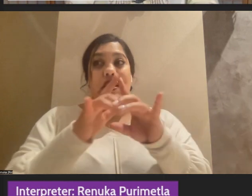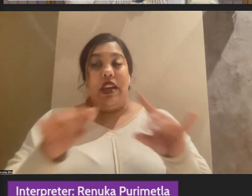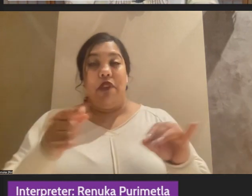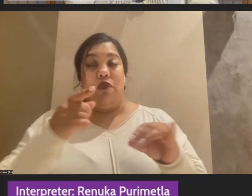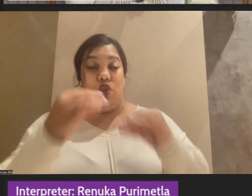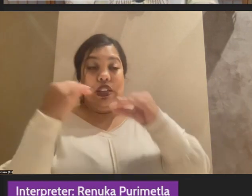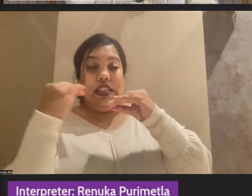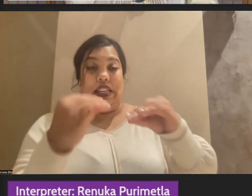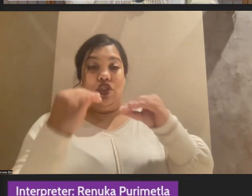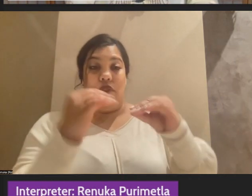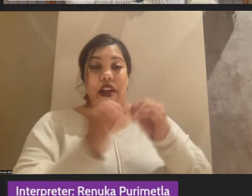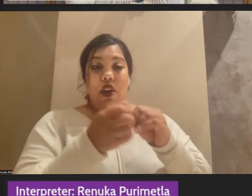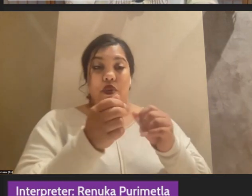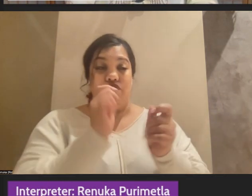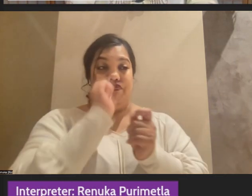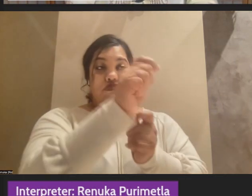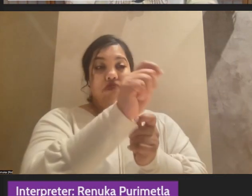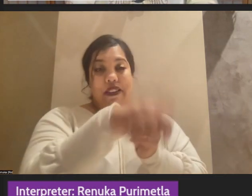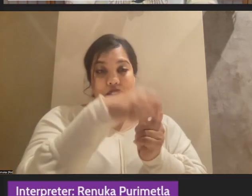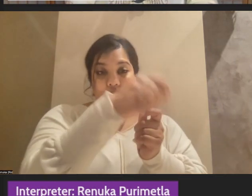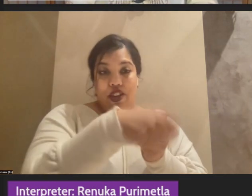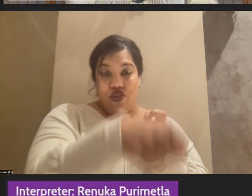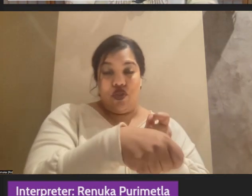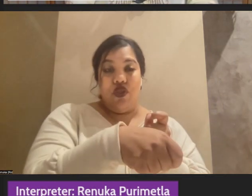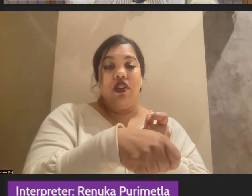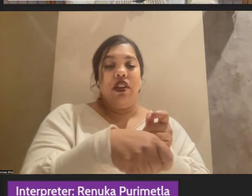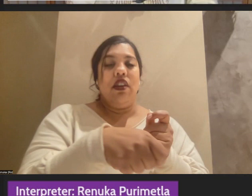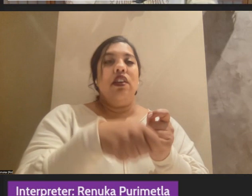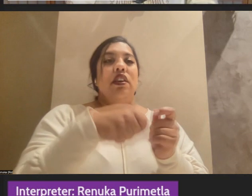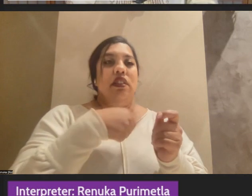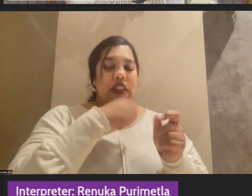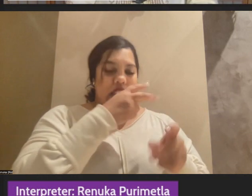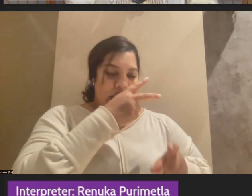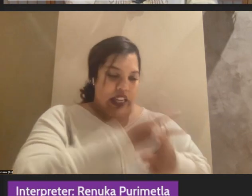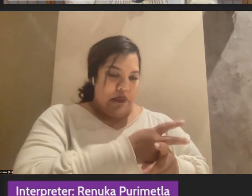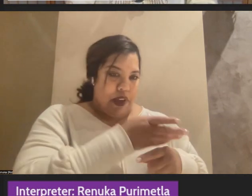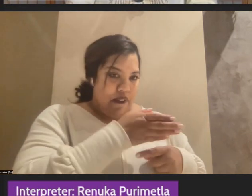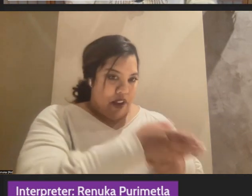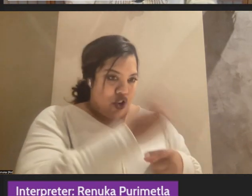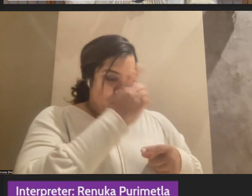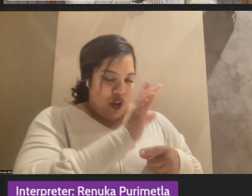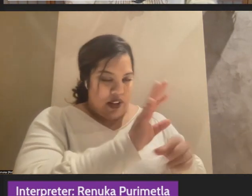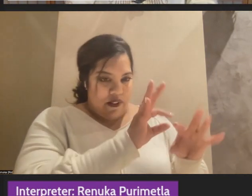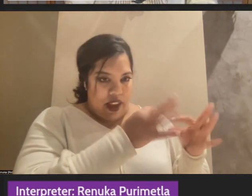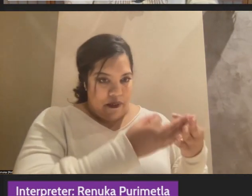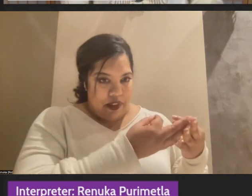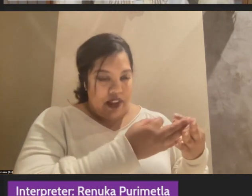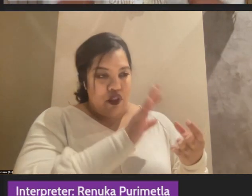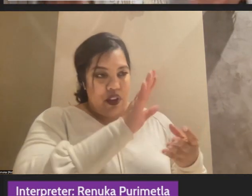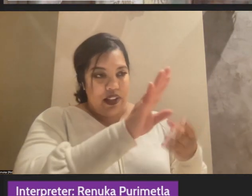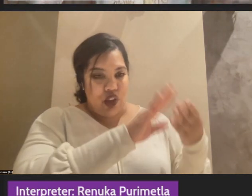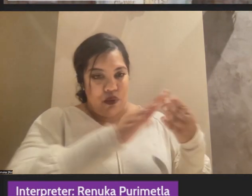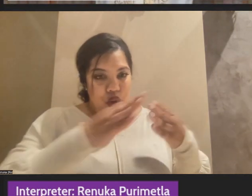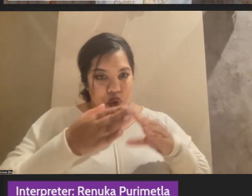so that he not only has fish to feed himself and his family and community,